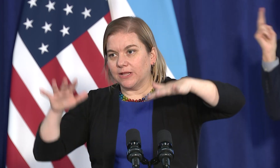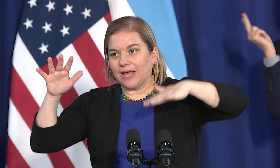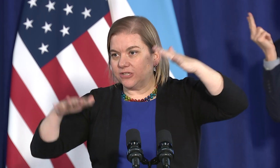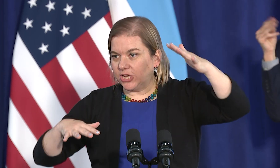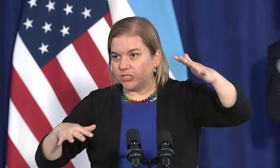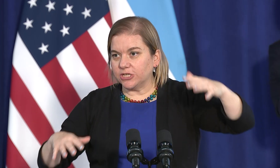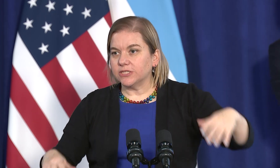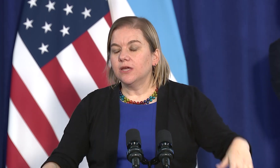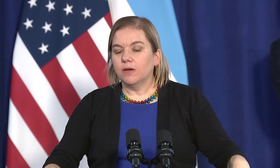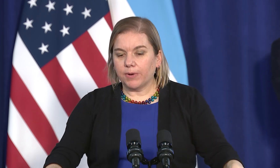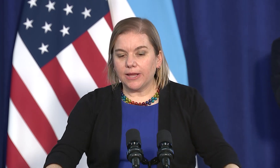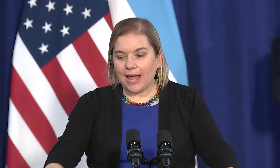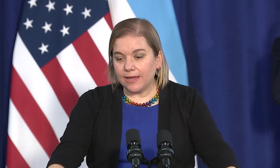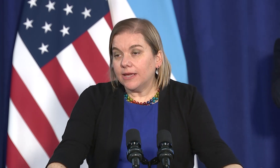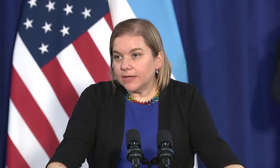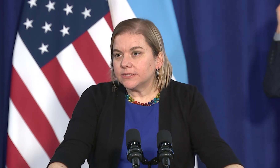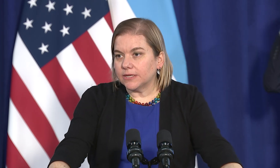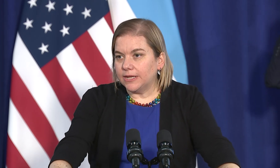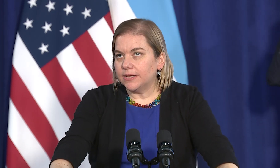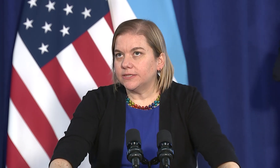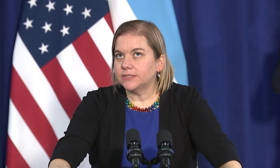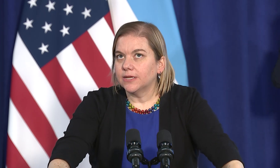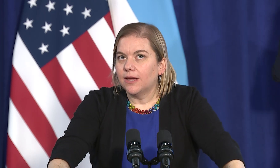it. There's been a lot of changes, but I